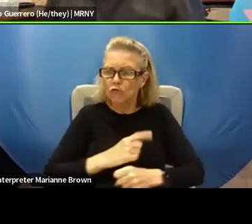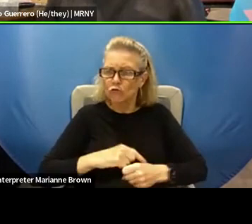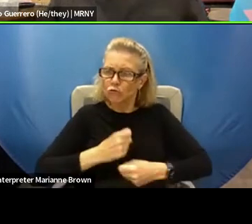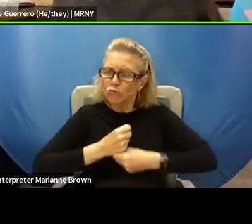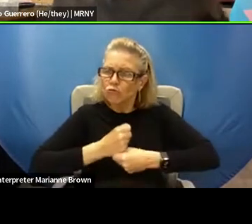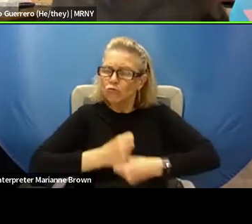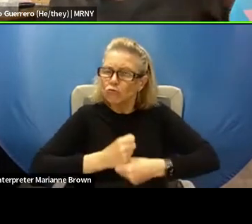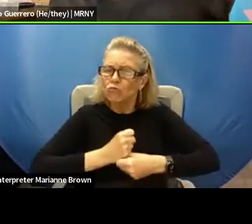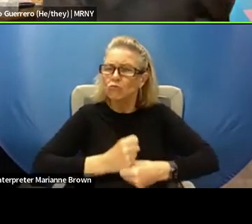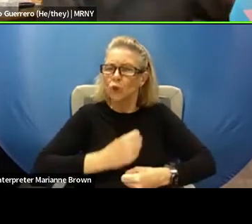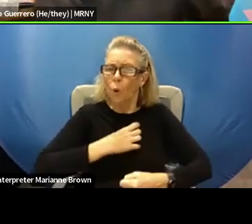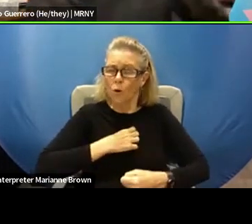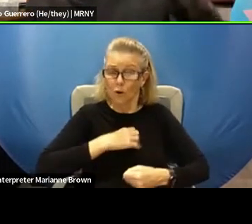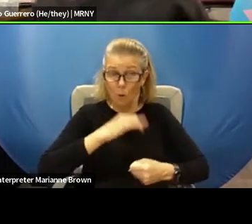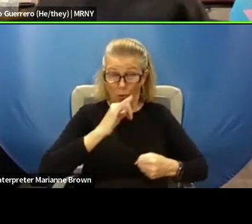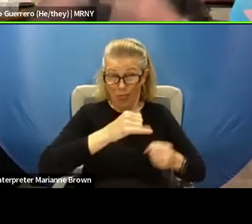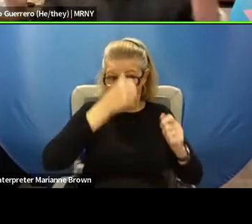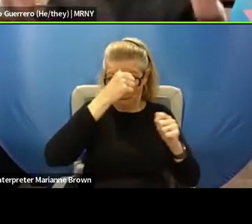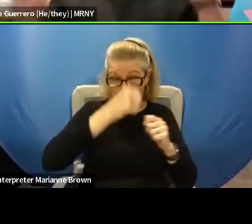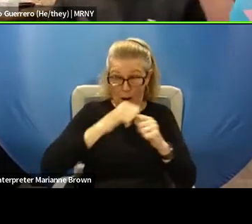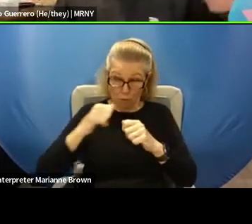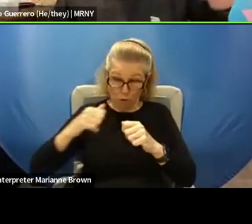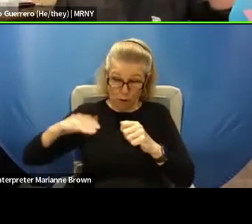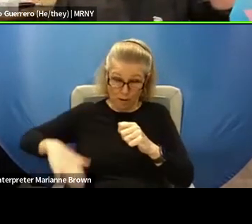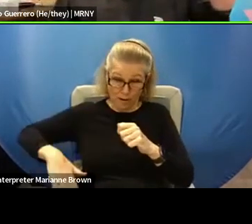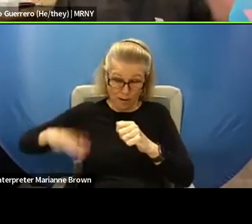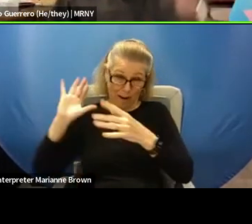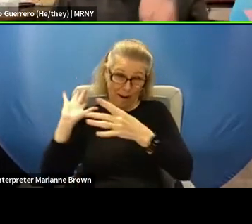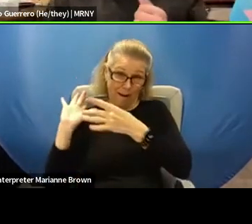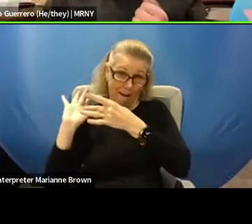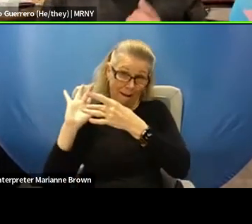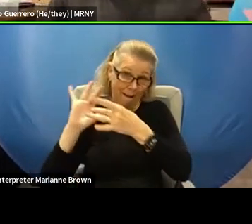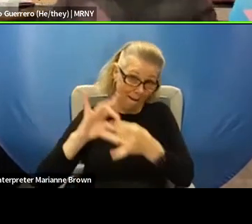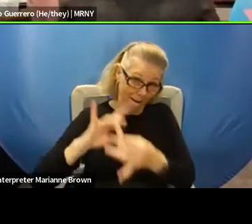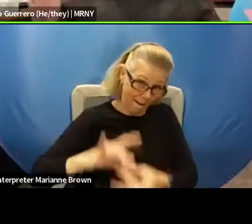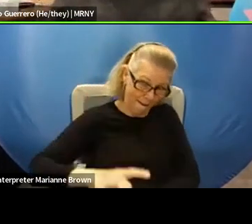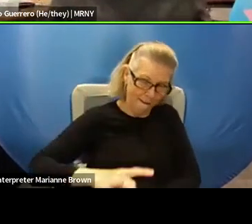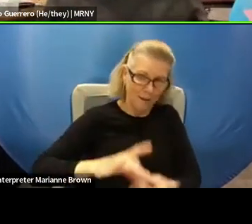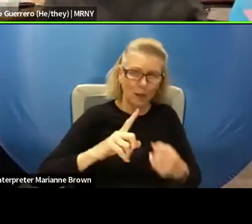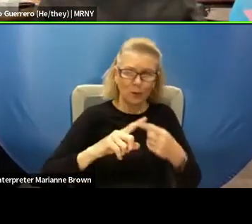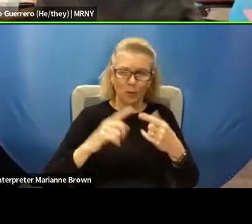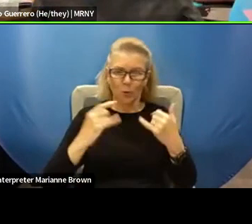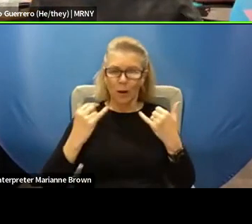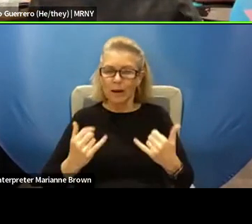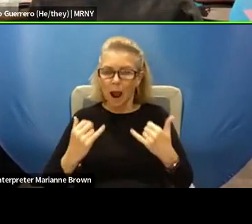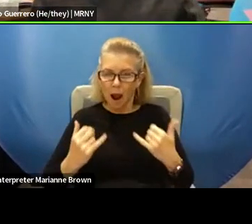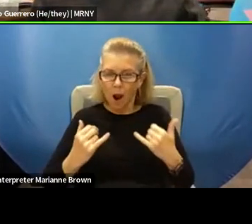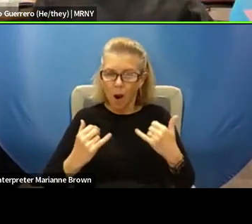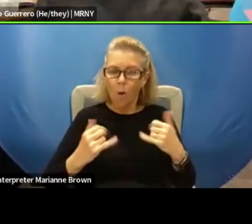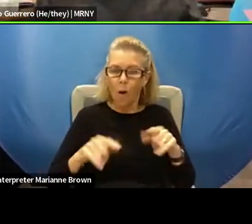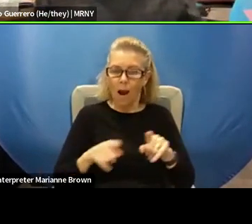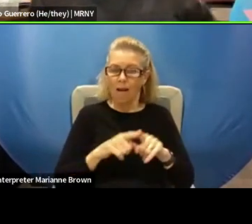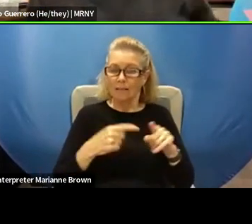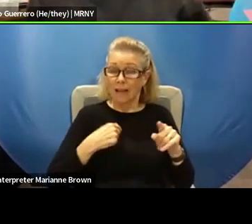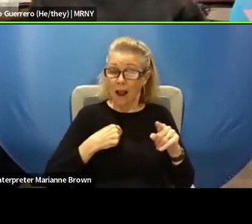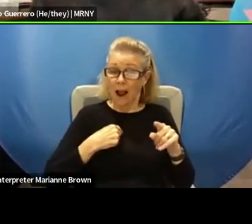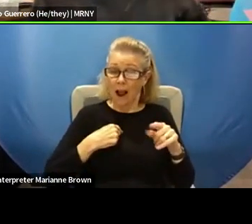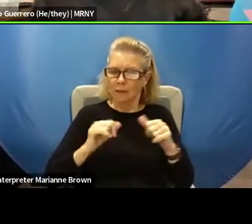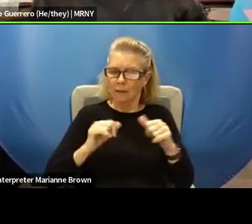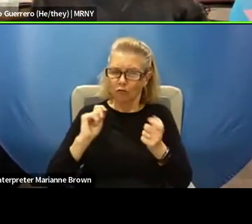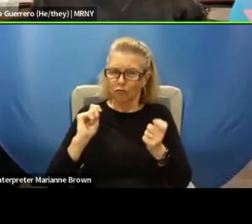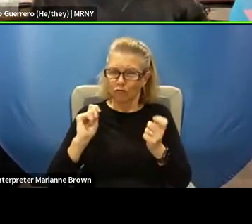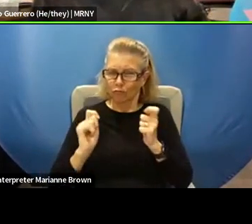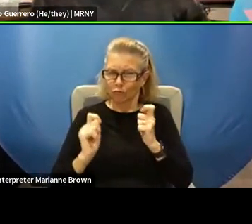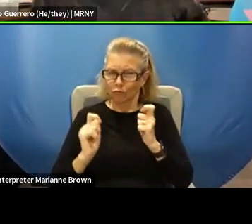memory with me now, as now I have transitioned and well, still continue to be at Make the Road. And is